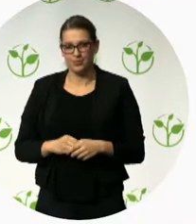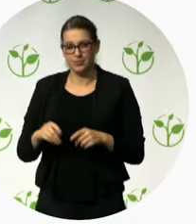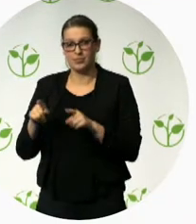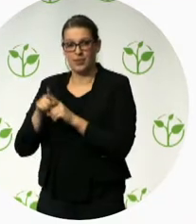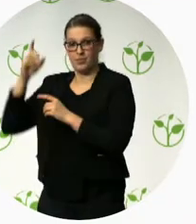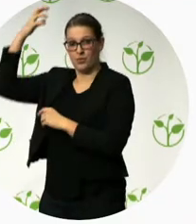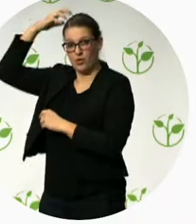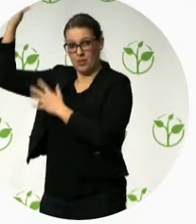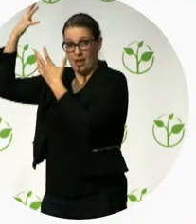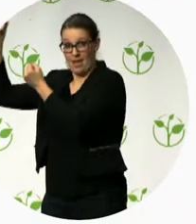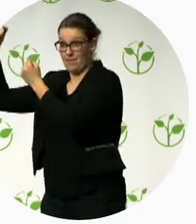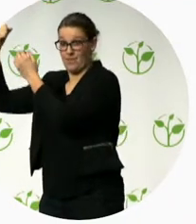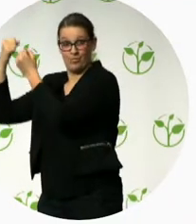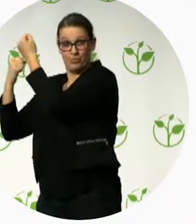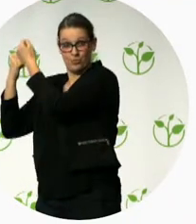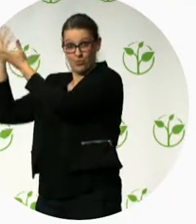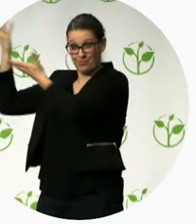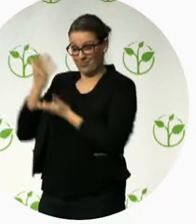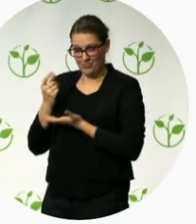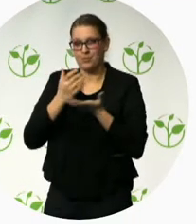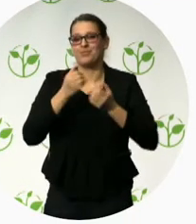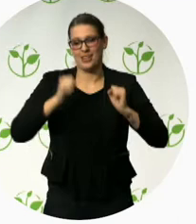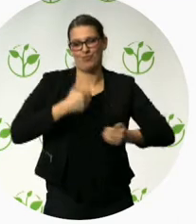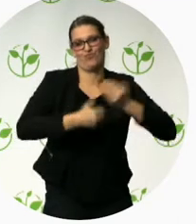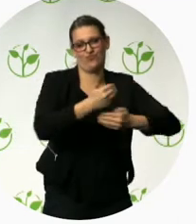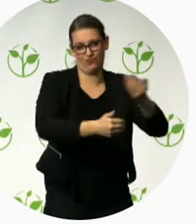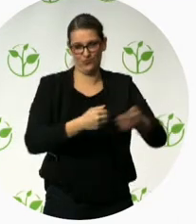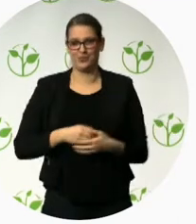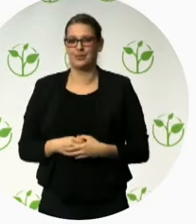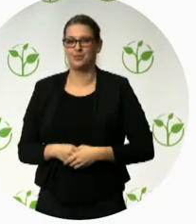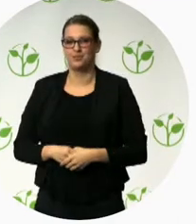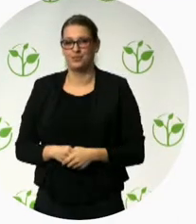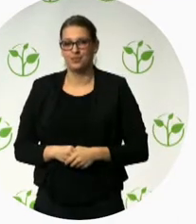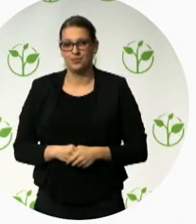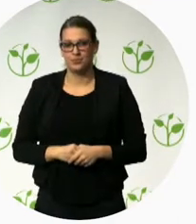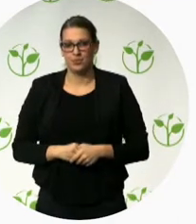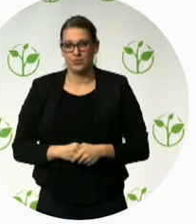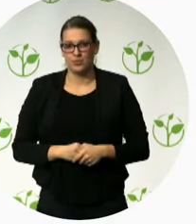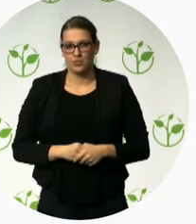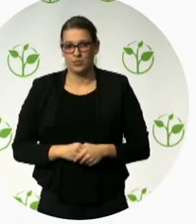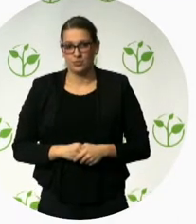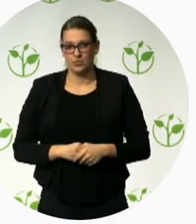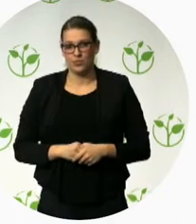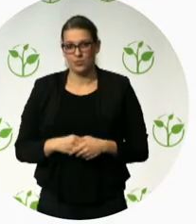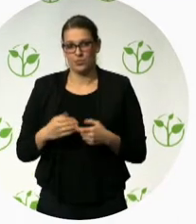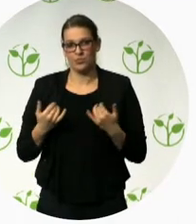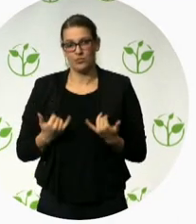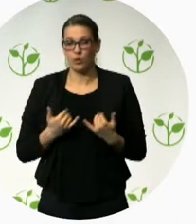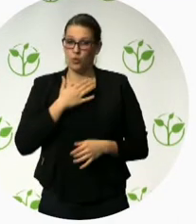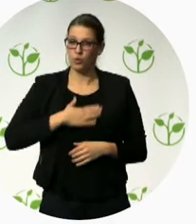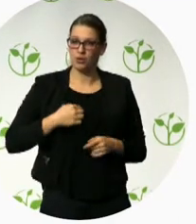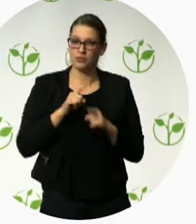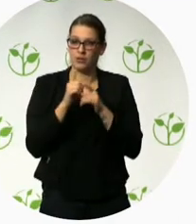impact, very few examples I'm going to share with you. The antenatal checkup visits, before it